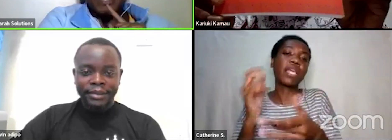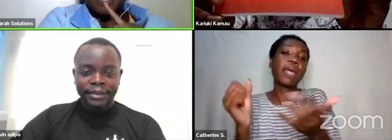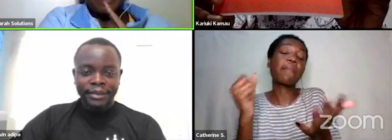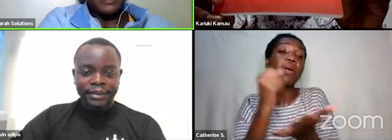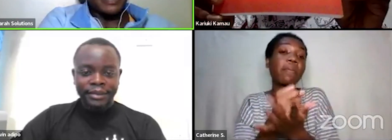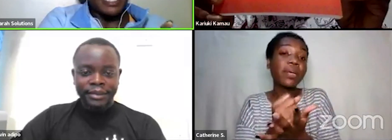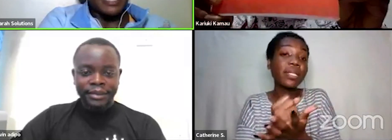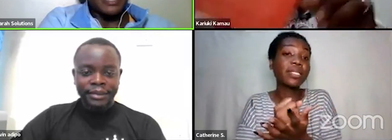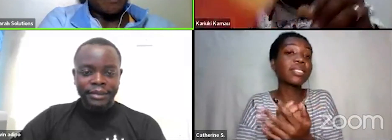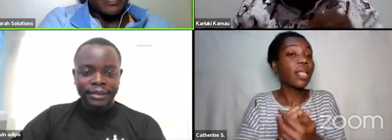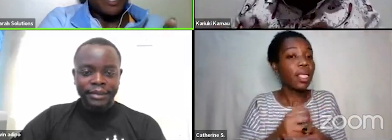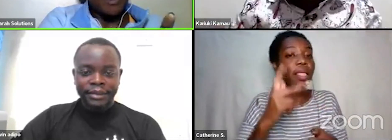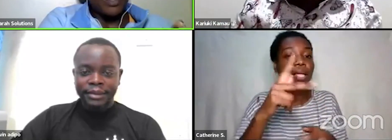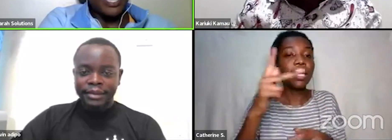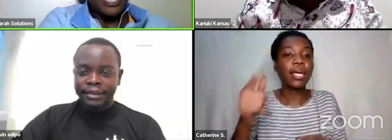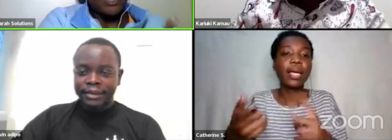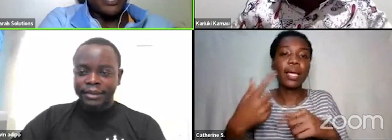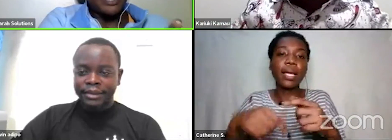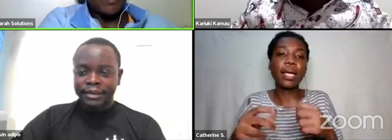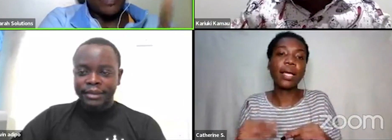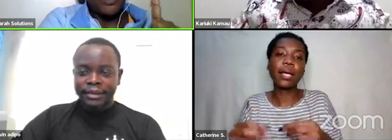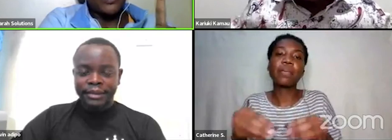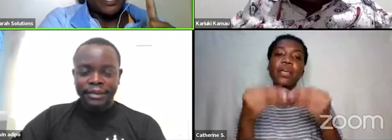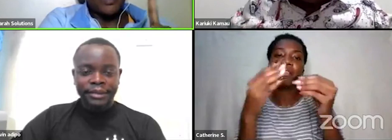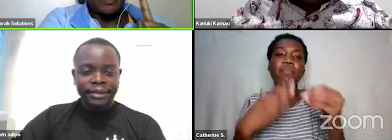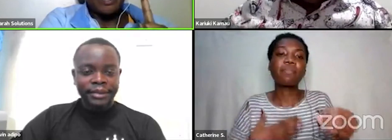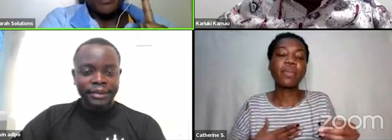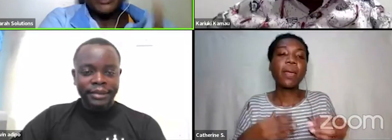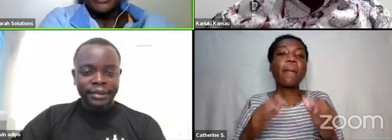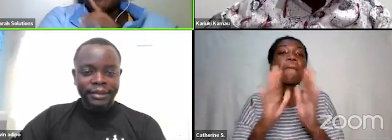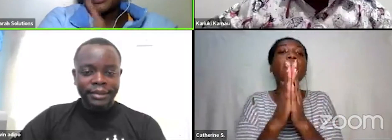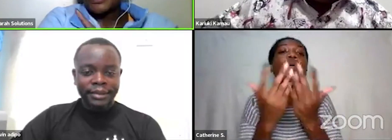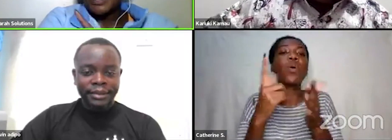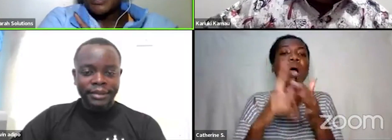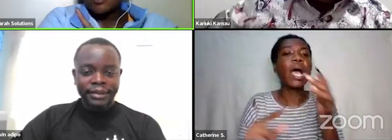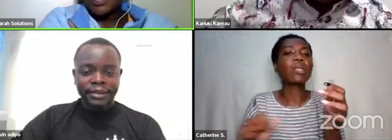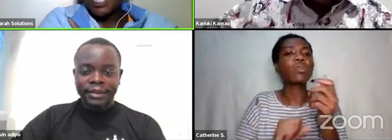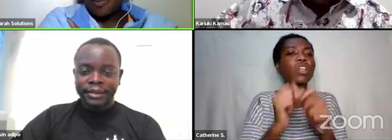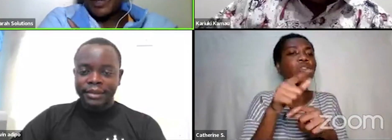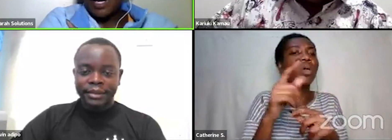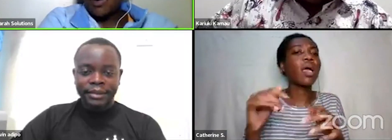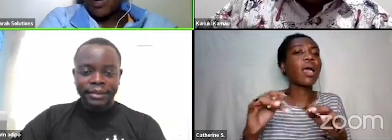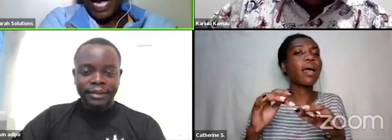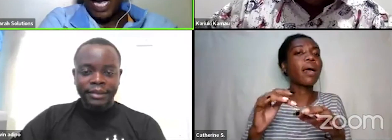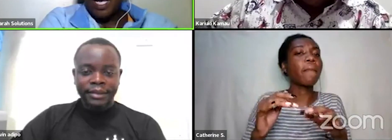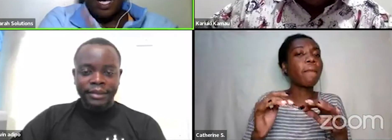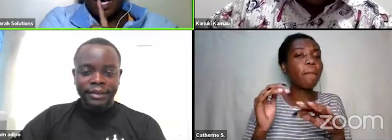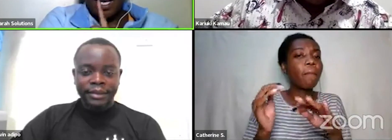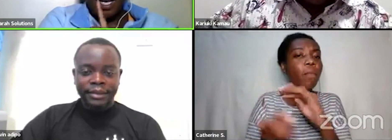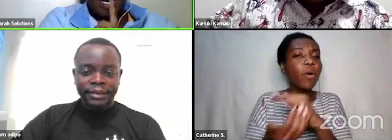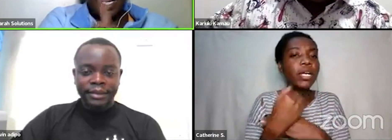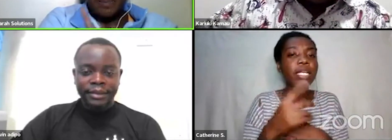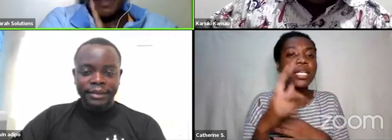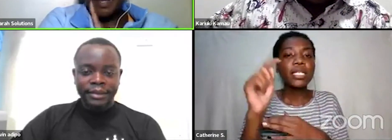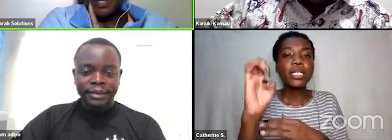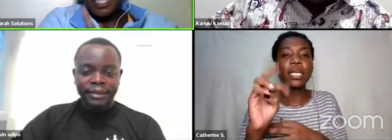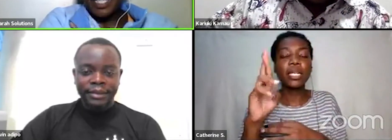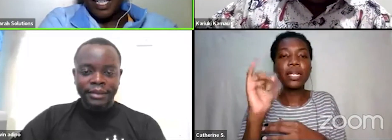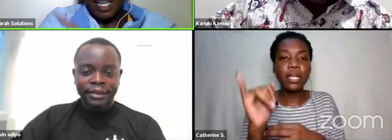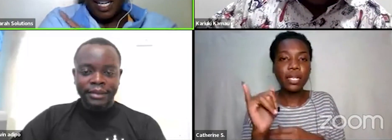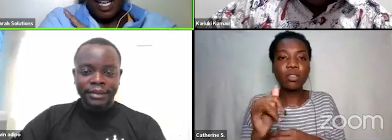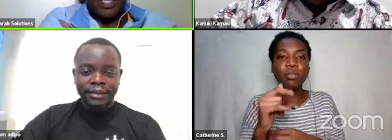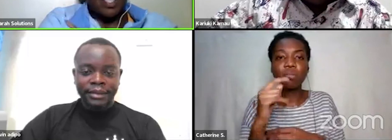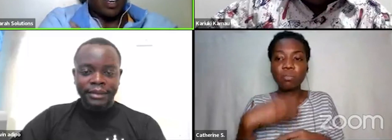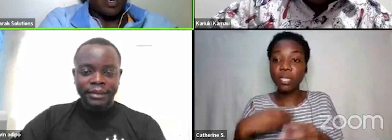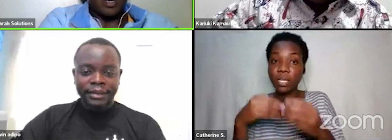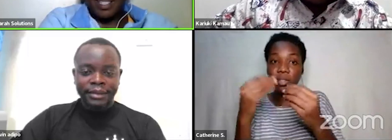came and did our team building and gave me this book. Iyo kitabu ya What Wakes You Up in the Morning. By the way, Terry rudisha kopi yangu. I helped someone